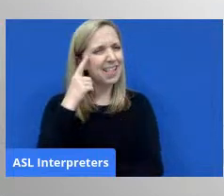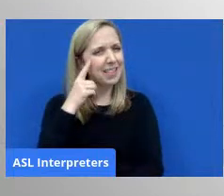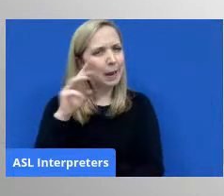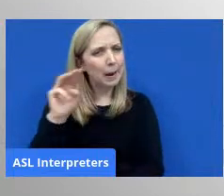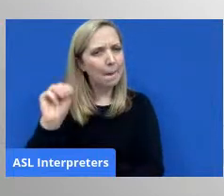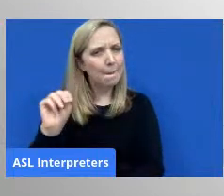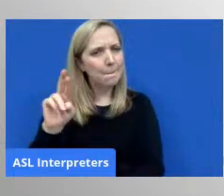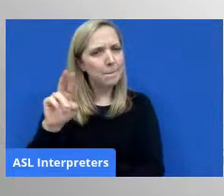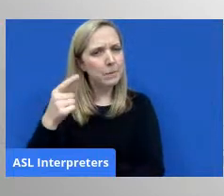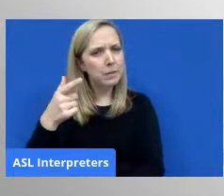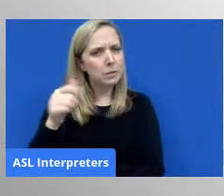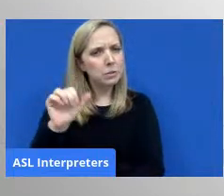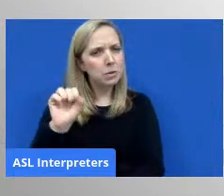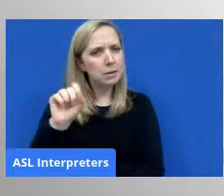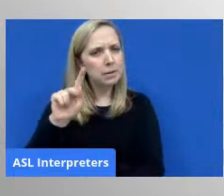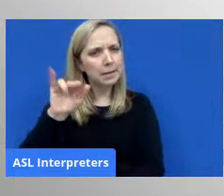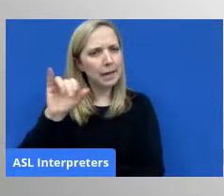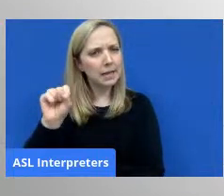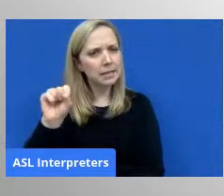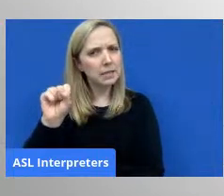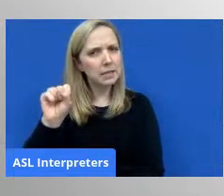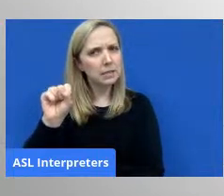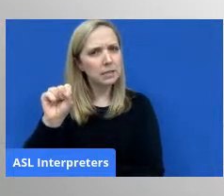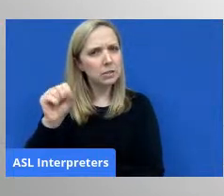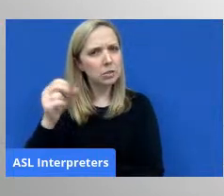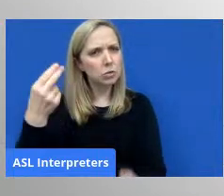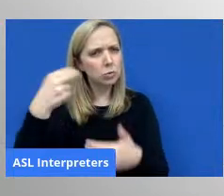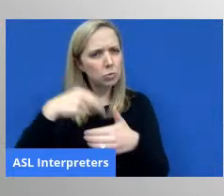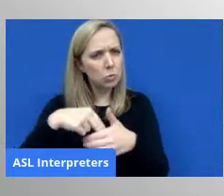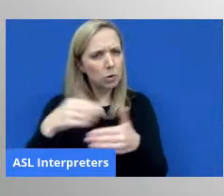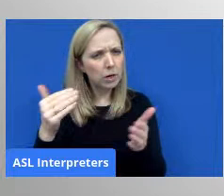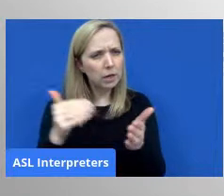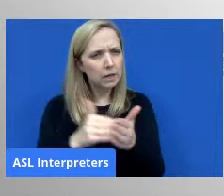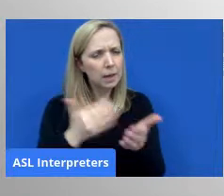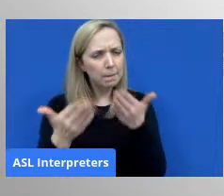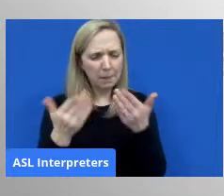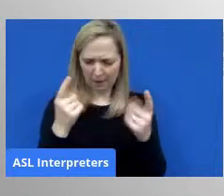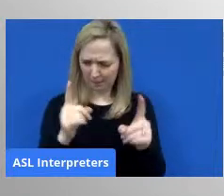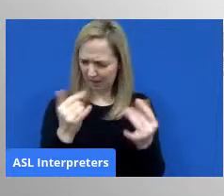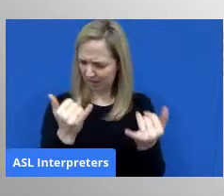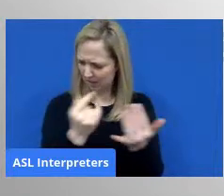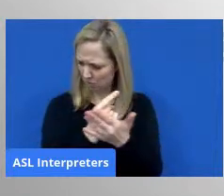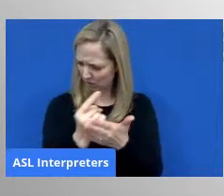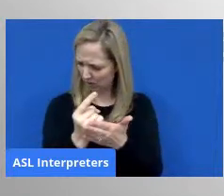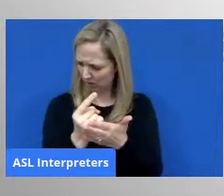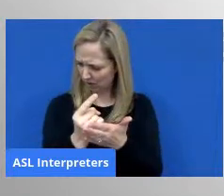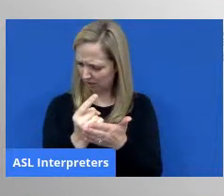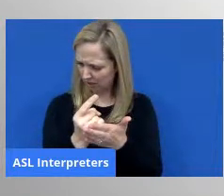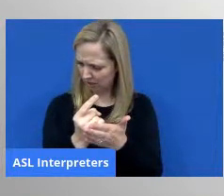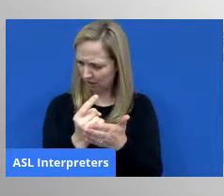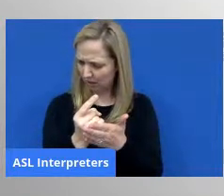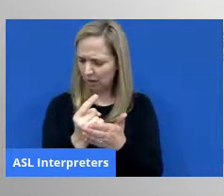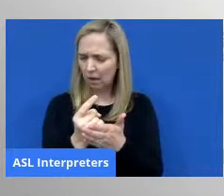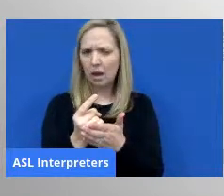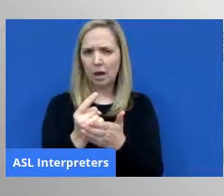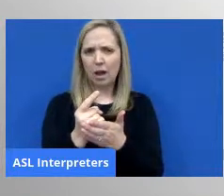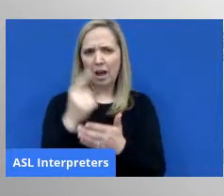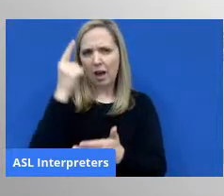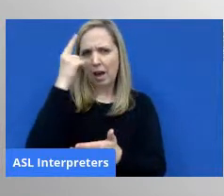on. It might have even happened this week, but I know we have looked at putting on the